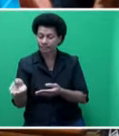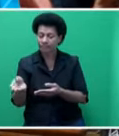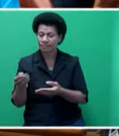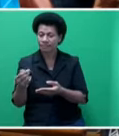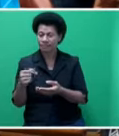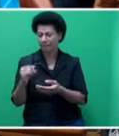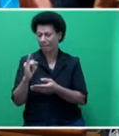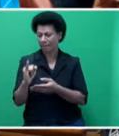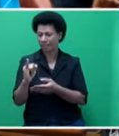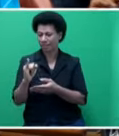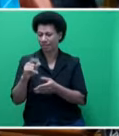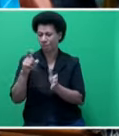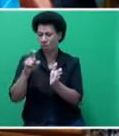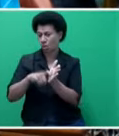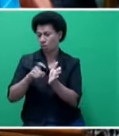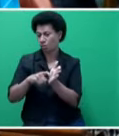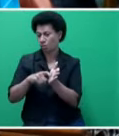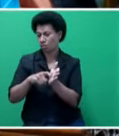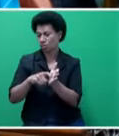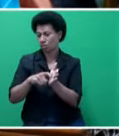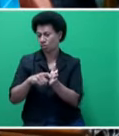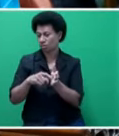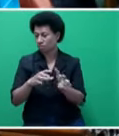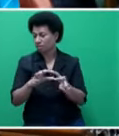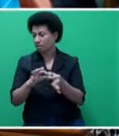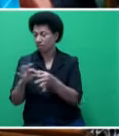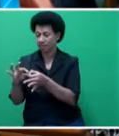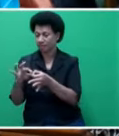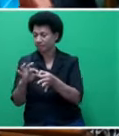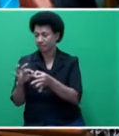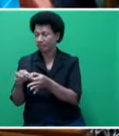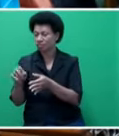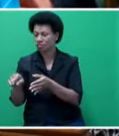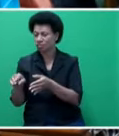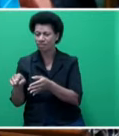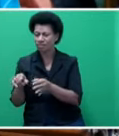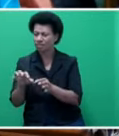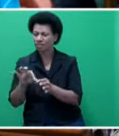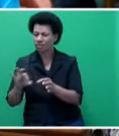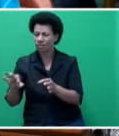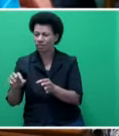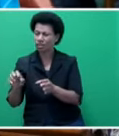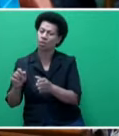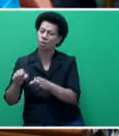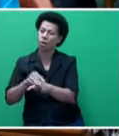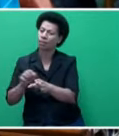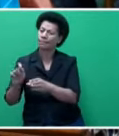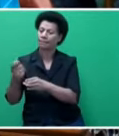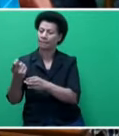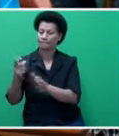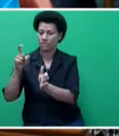bad loans, and those mainly related to unsecured loans. I think the bank should also do